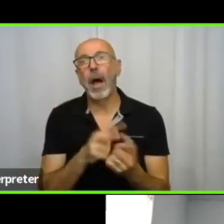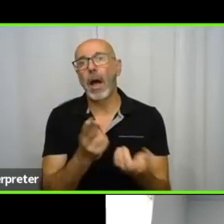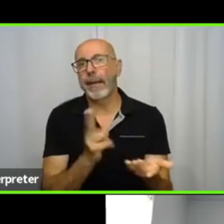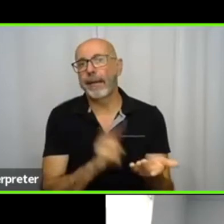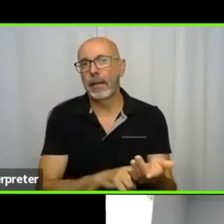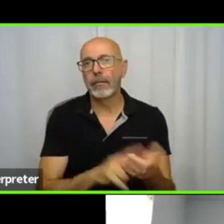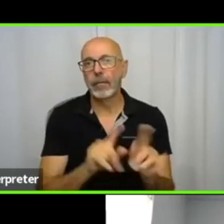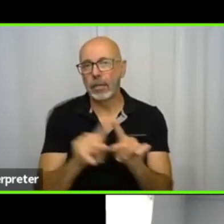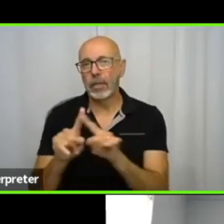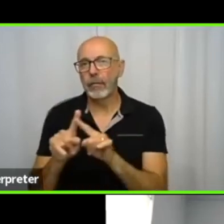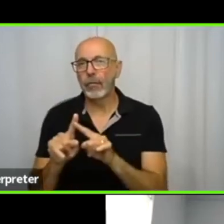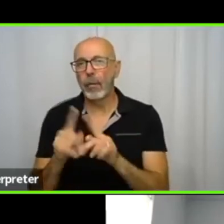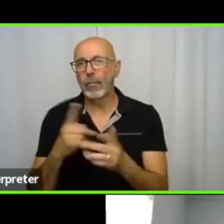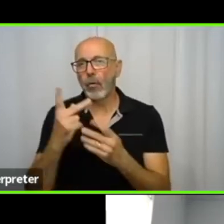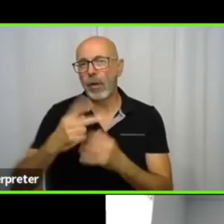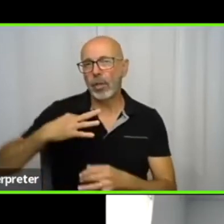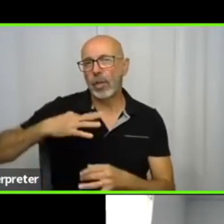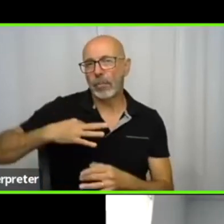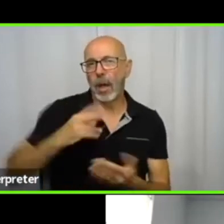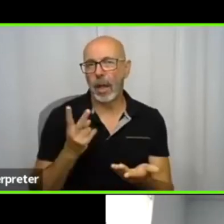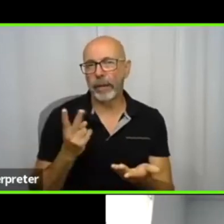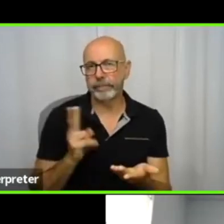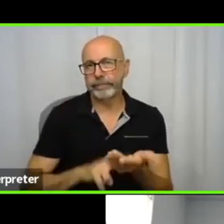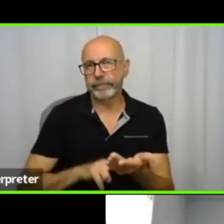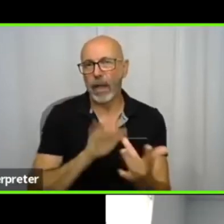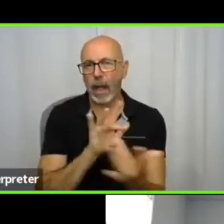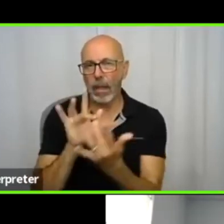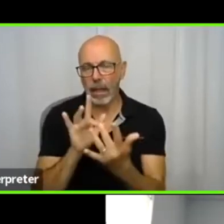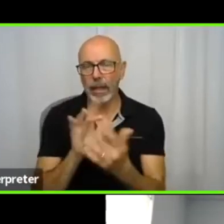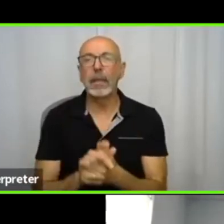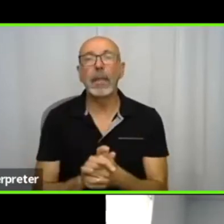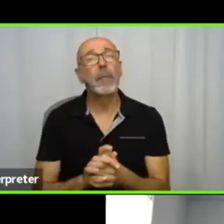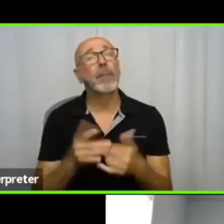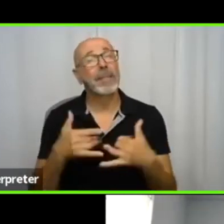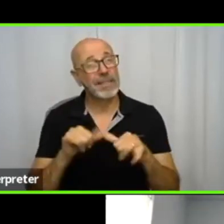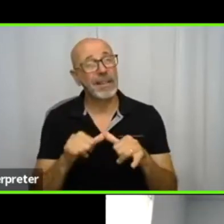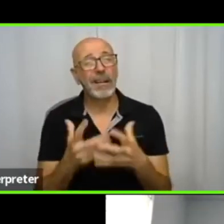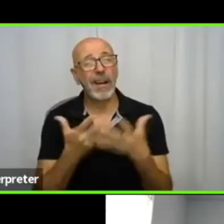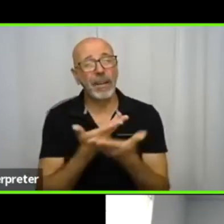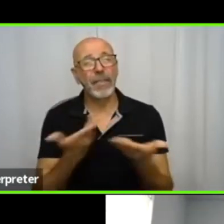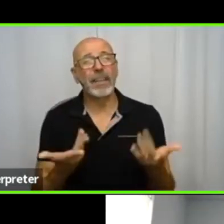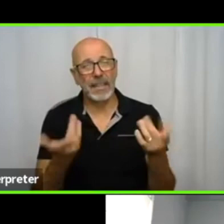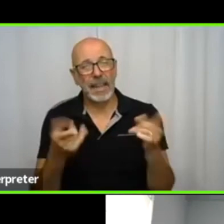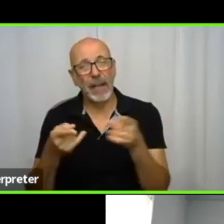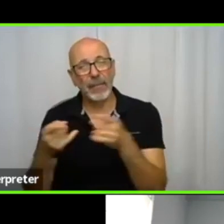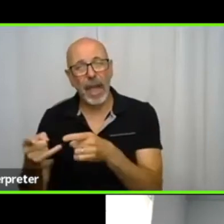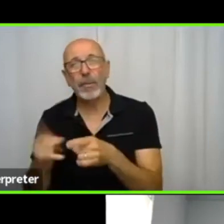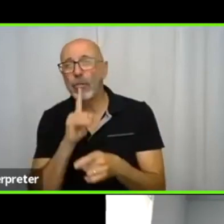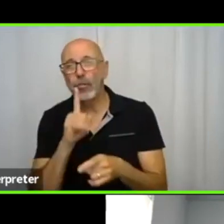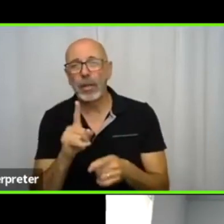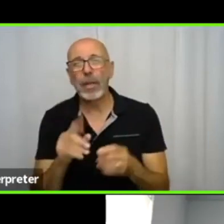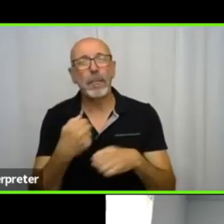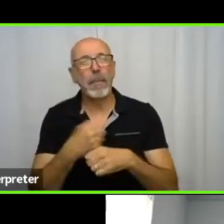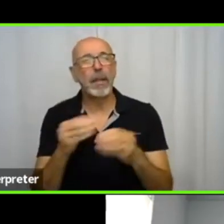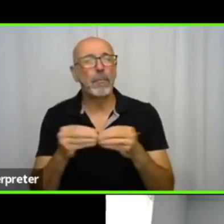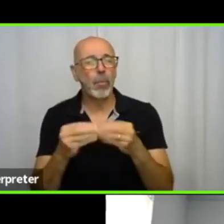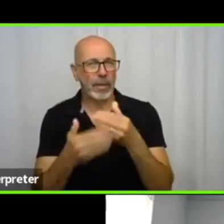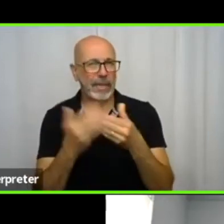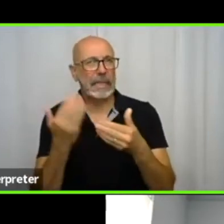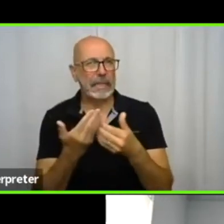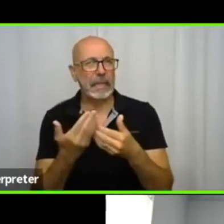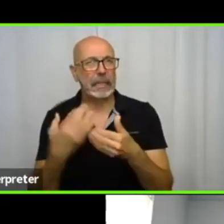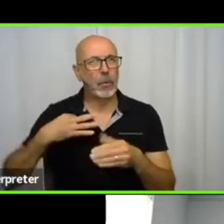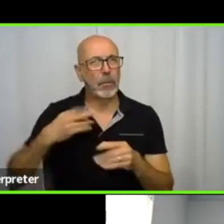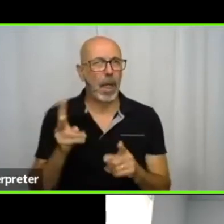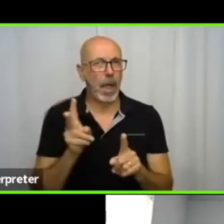different programs. But yeah, there's still a lot of stuff that needs to be done to help to make it easier. But I'm hoping, because of all